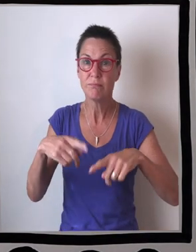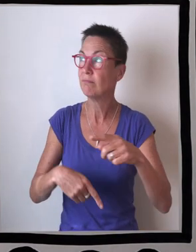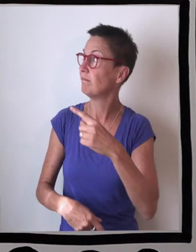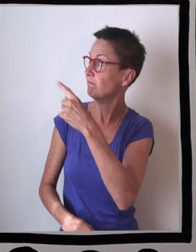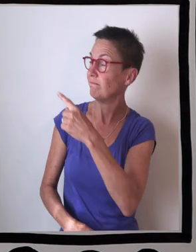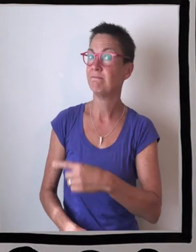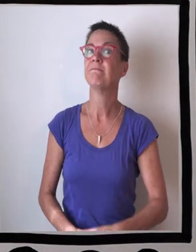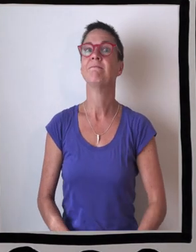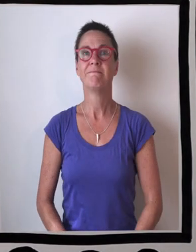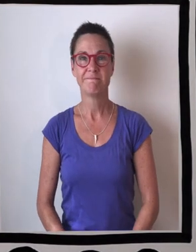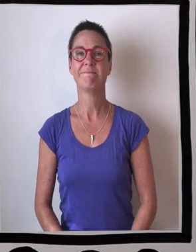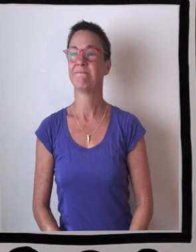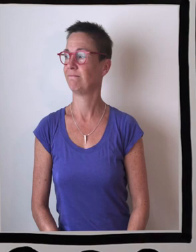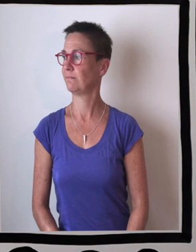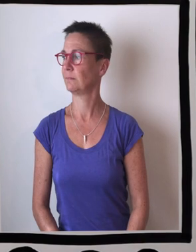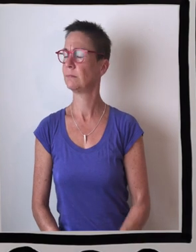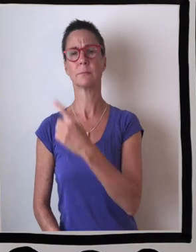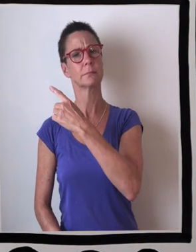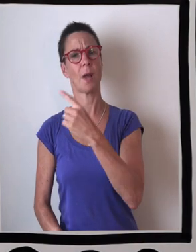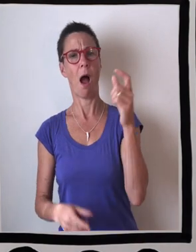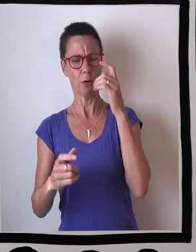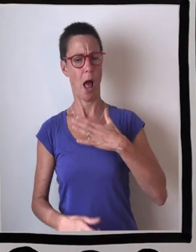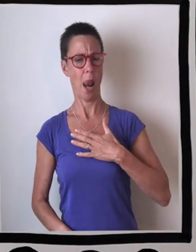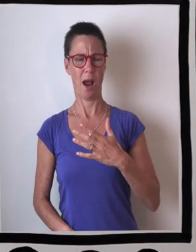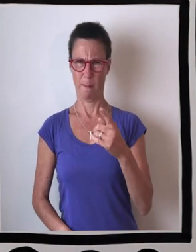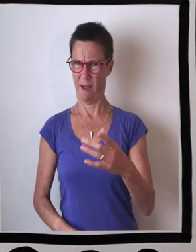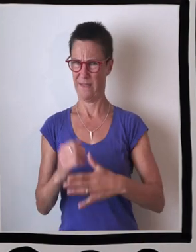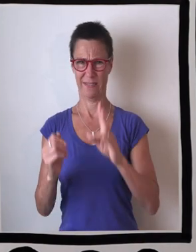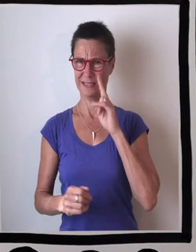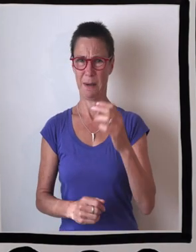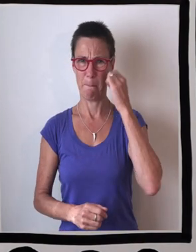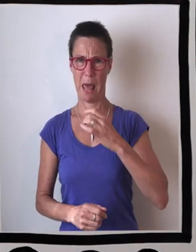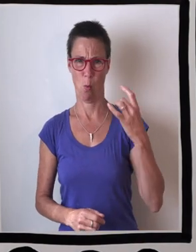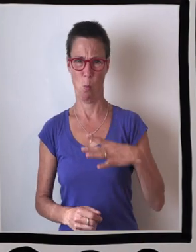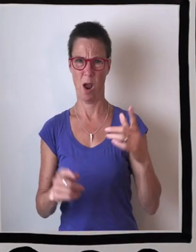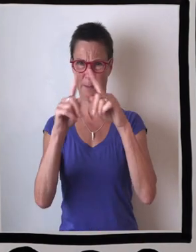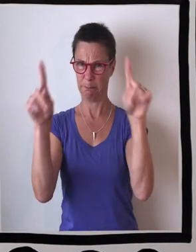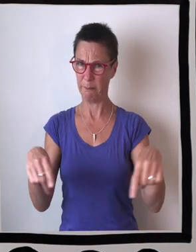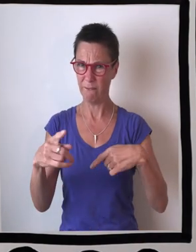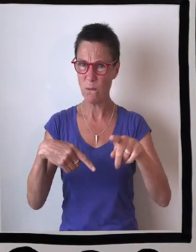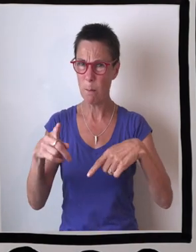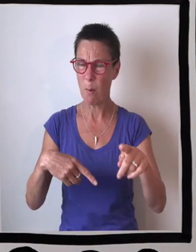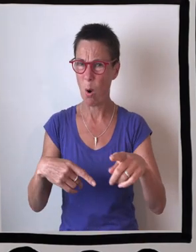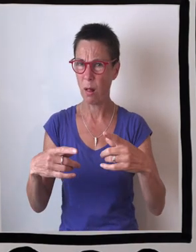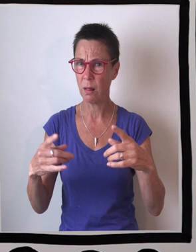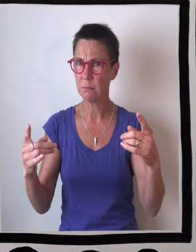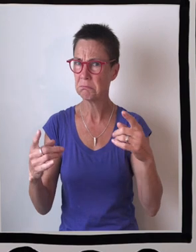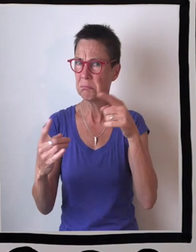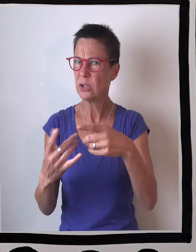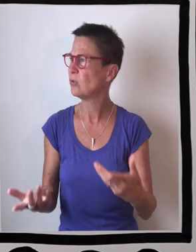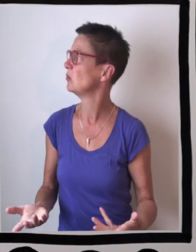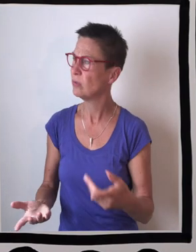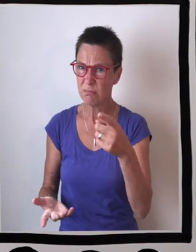we go. What do you think, Arj? Well, I like it very much, but I've never seen a black and white football pitch, have you? No, that is a good point.